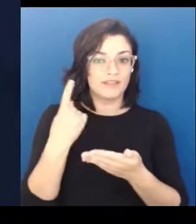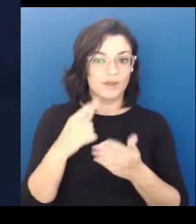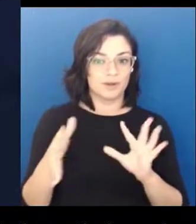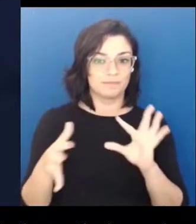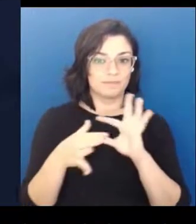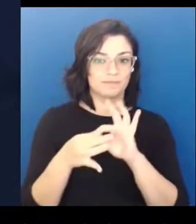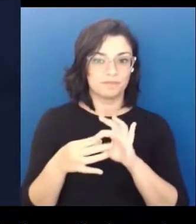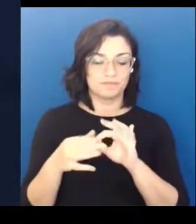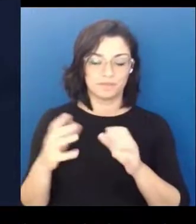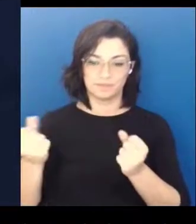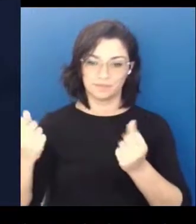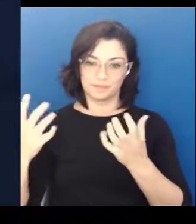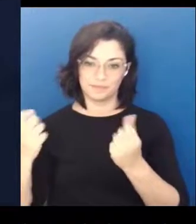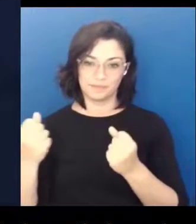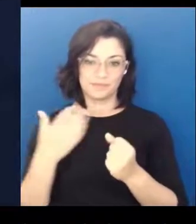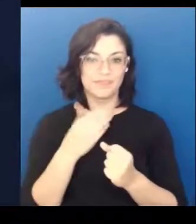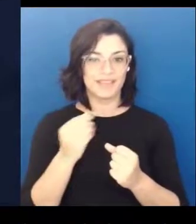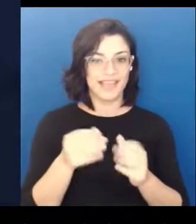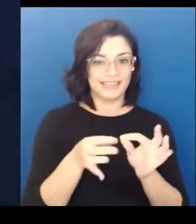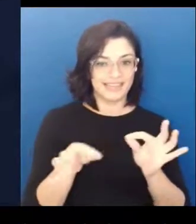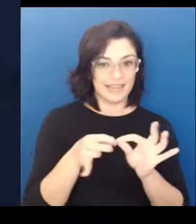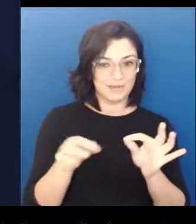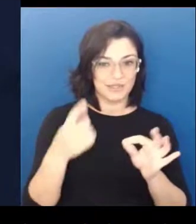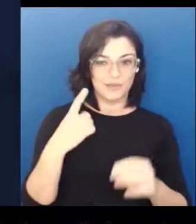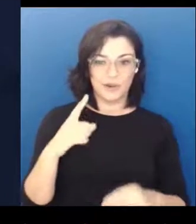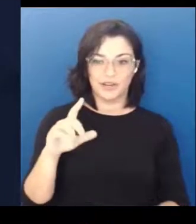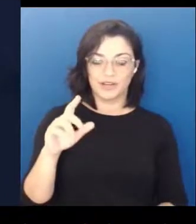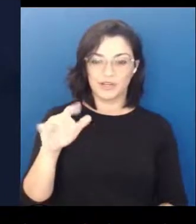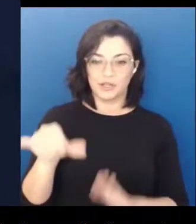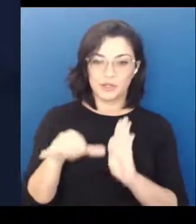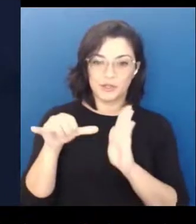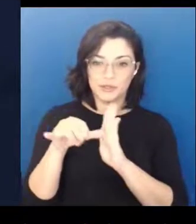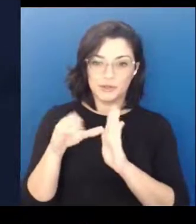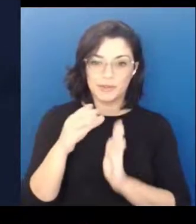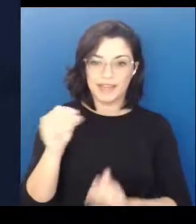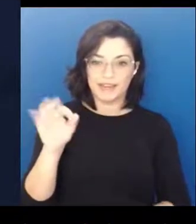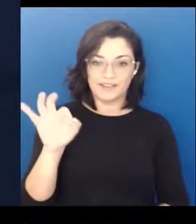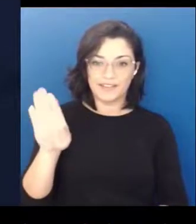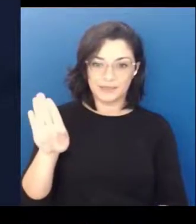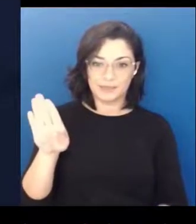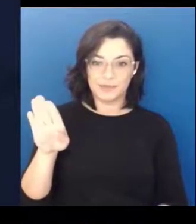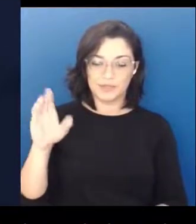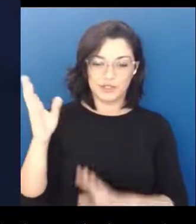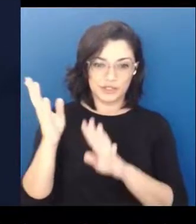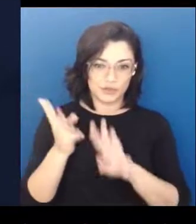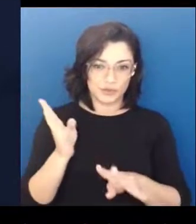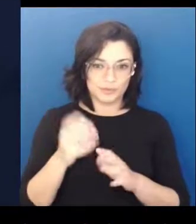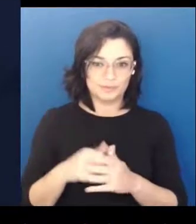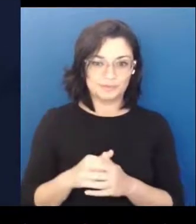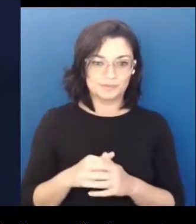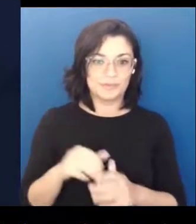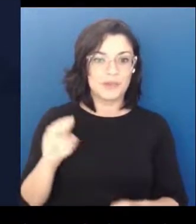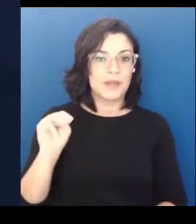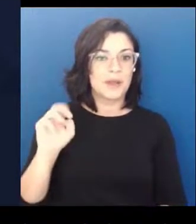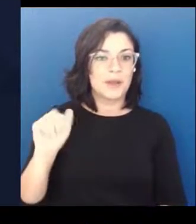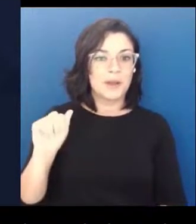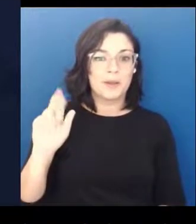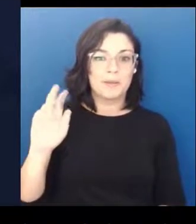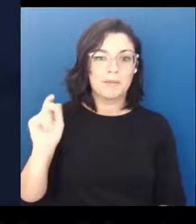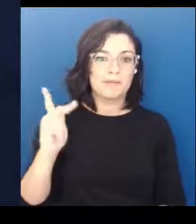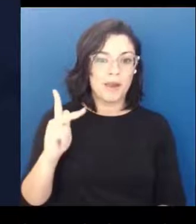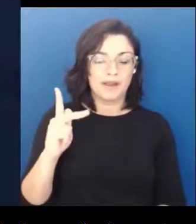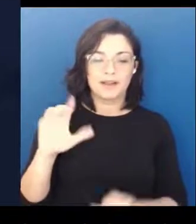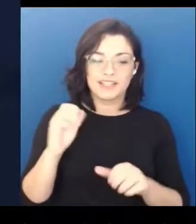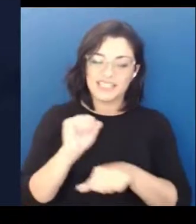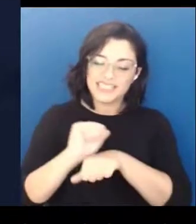and YouTube streams. Mark Beecher is helping us behind the scenes do all the technical work. We also want